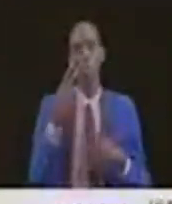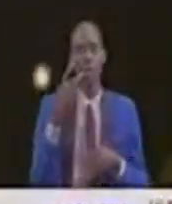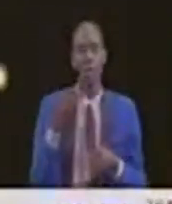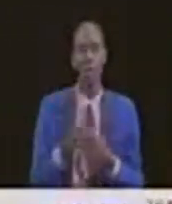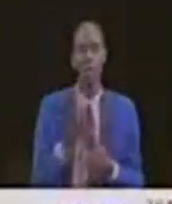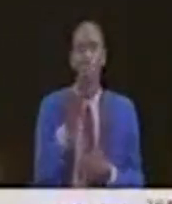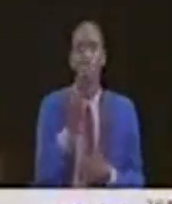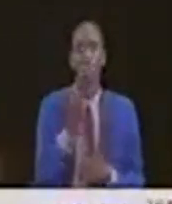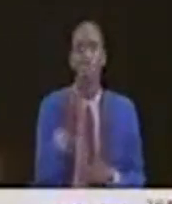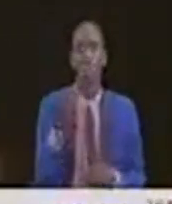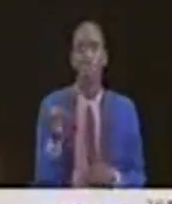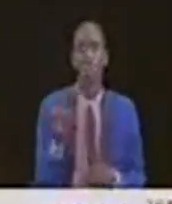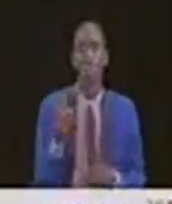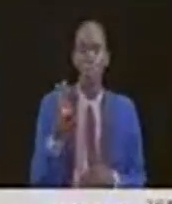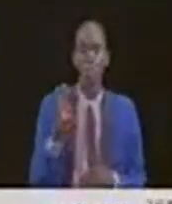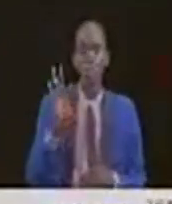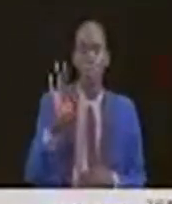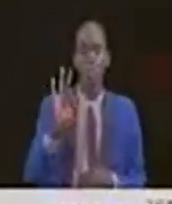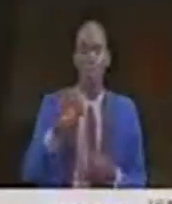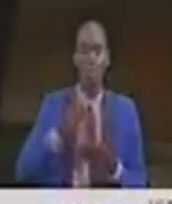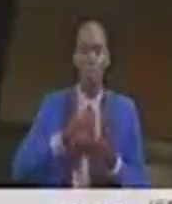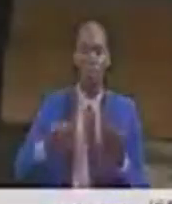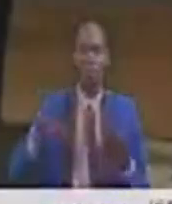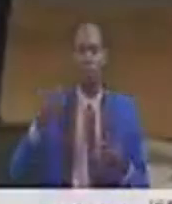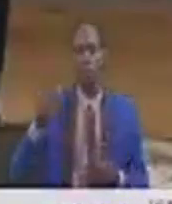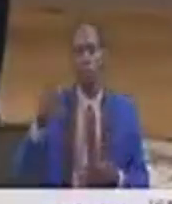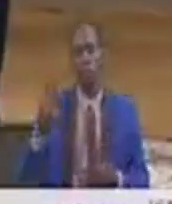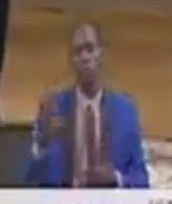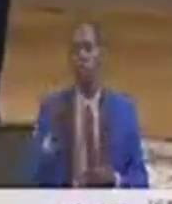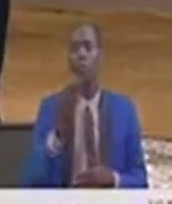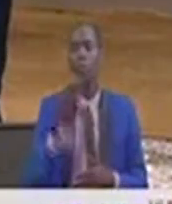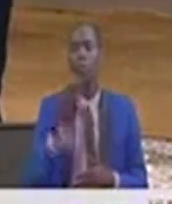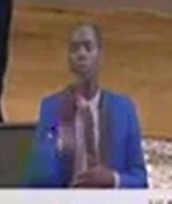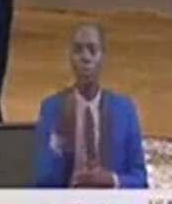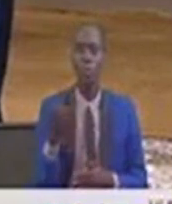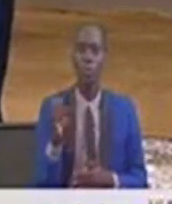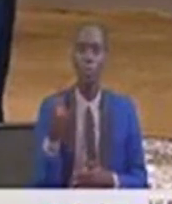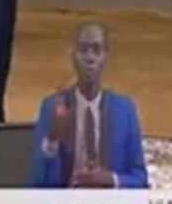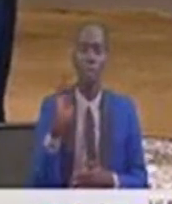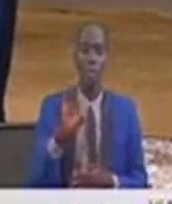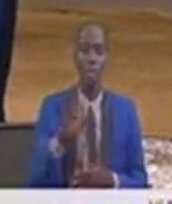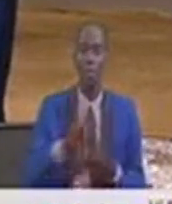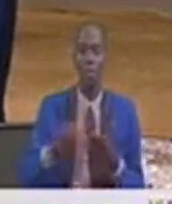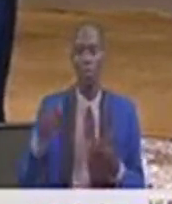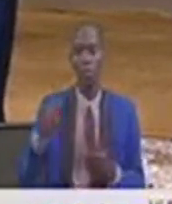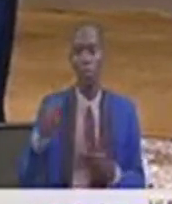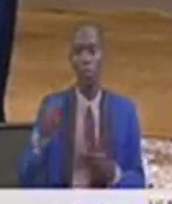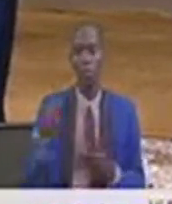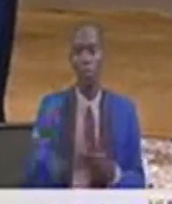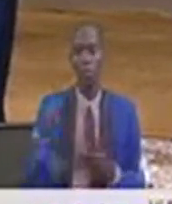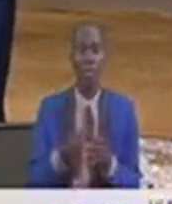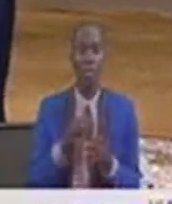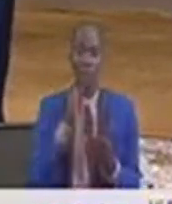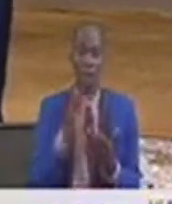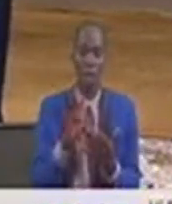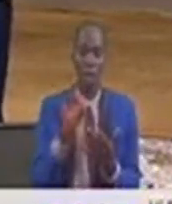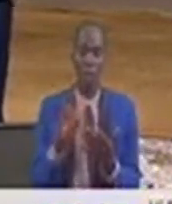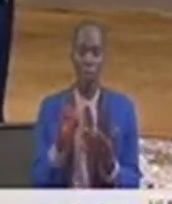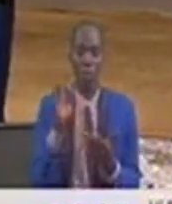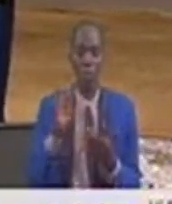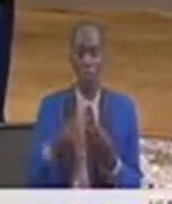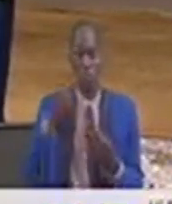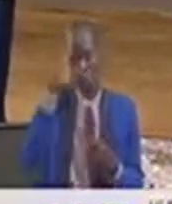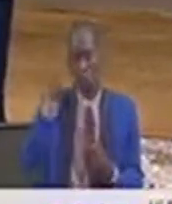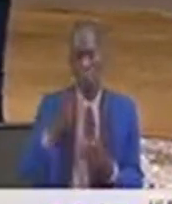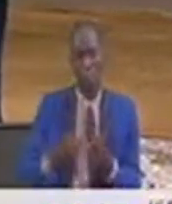27. In Hebrews chapter 9, reading from verse 27, and as it is appointed unto men once